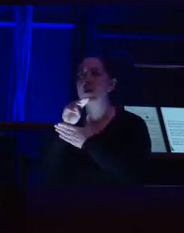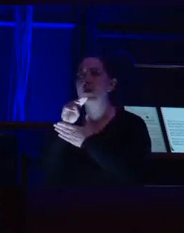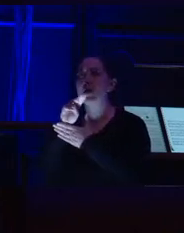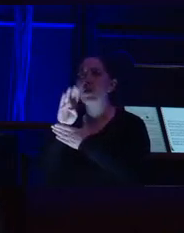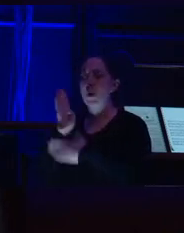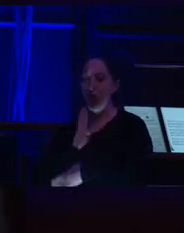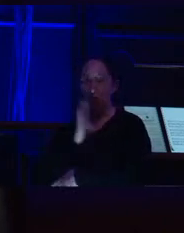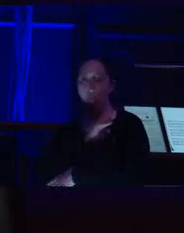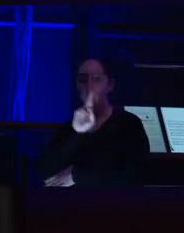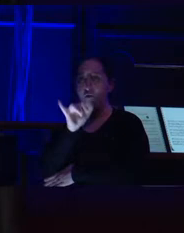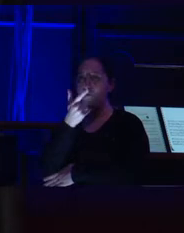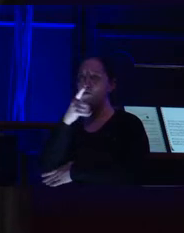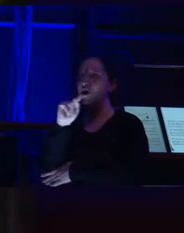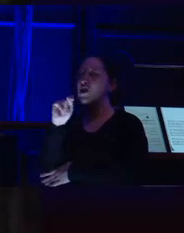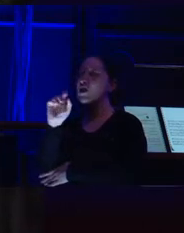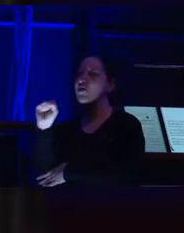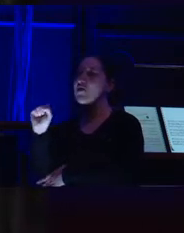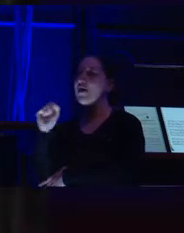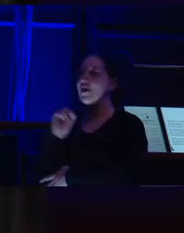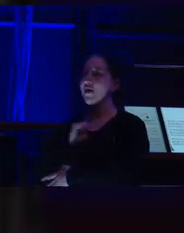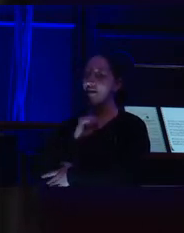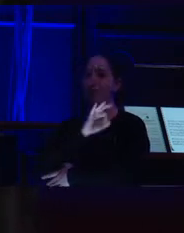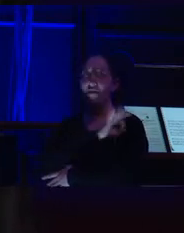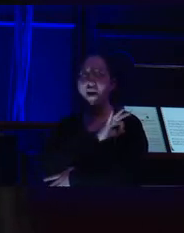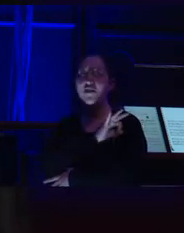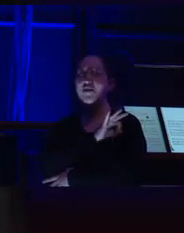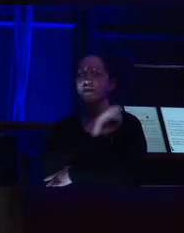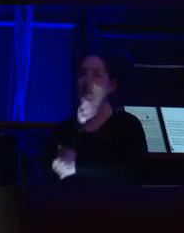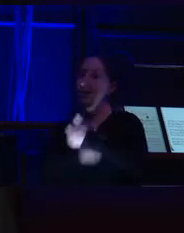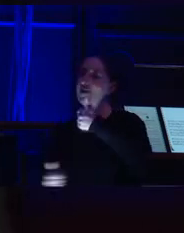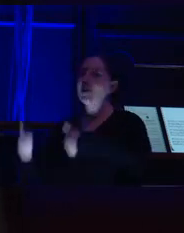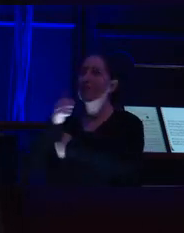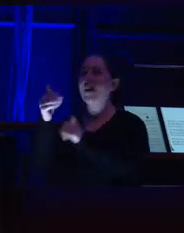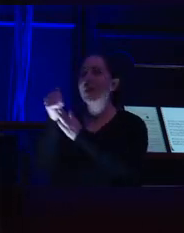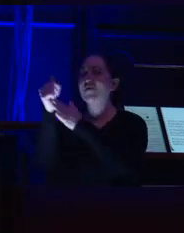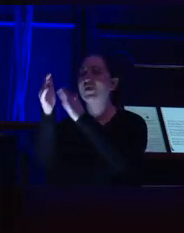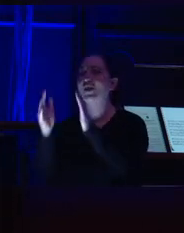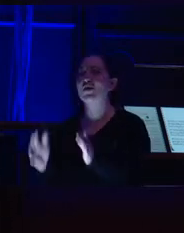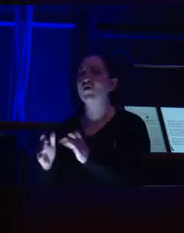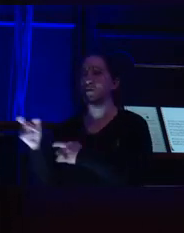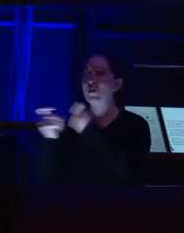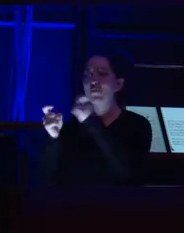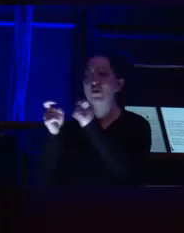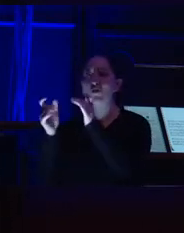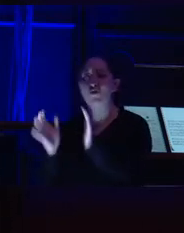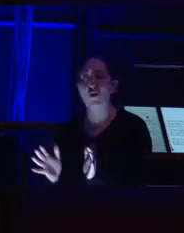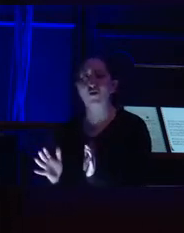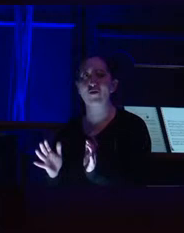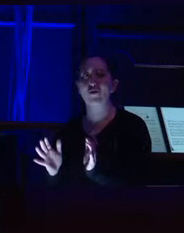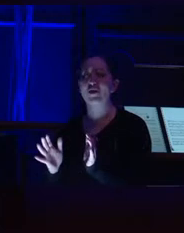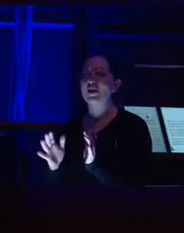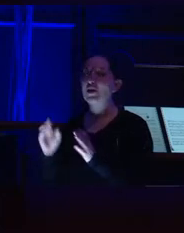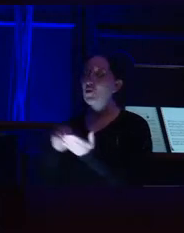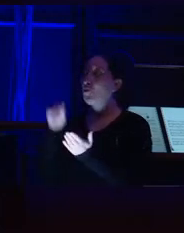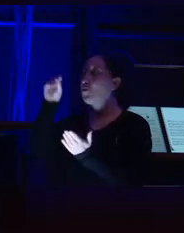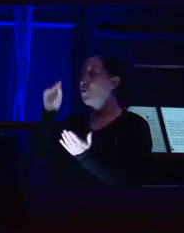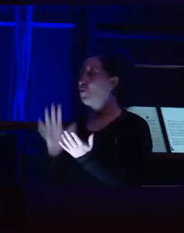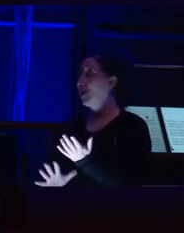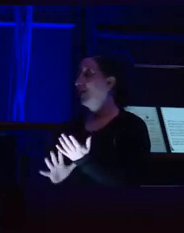Regents, the faculty, the staff, the executive leadership, administrators,